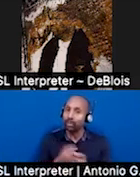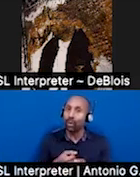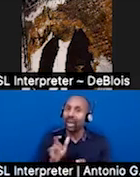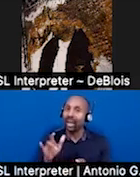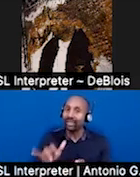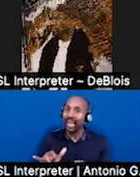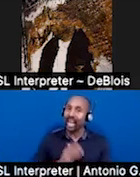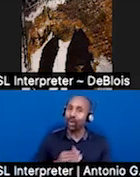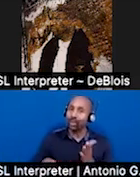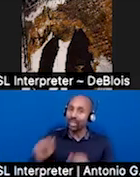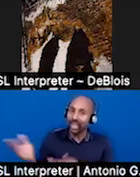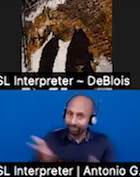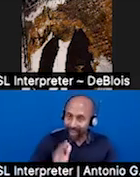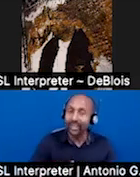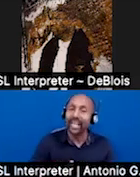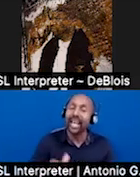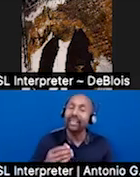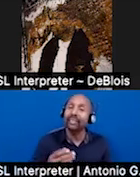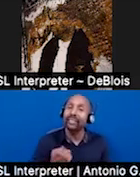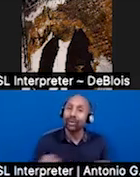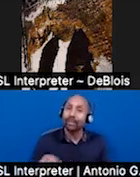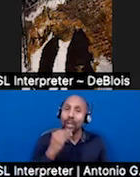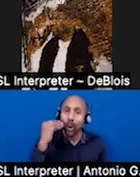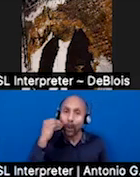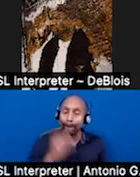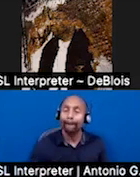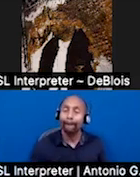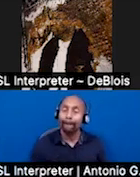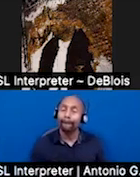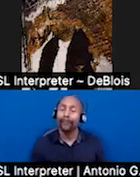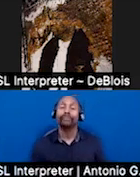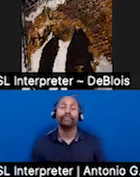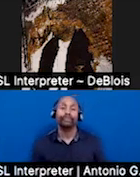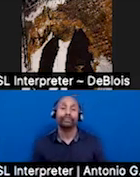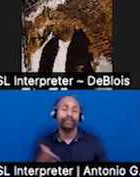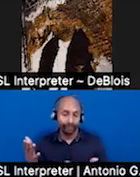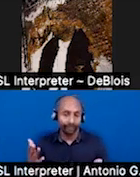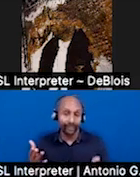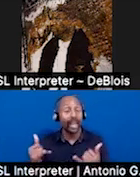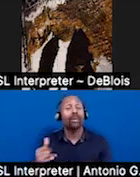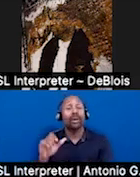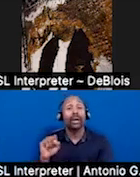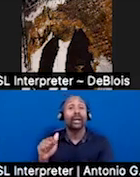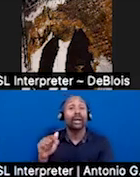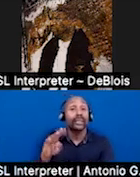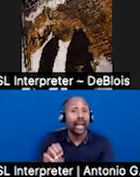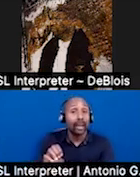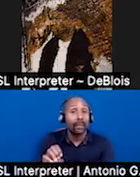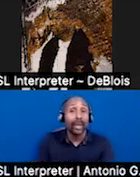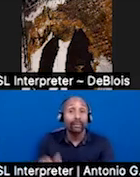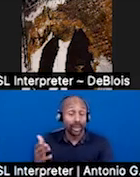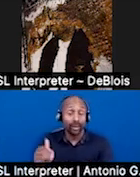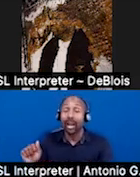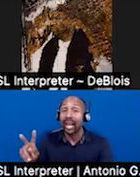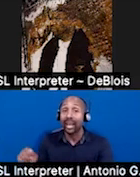students, get older, we've got Salome and Ava are both secondary students. It won't be